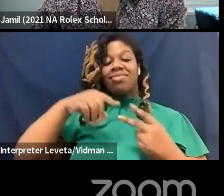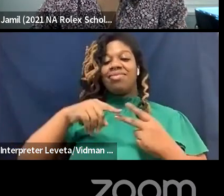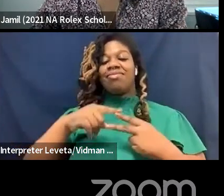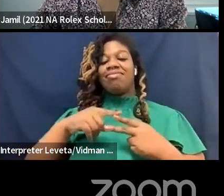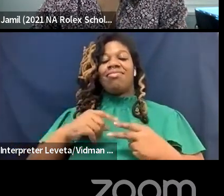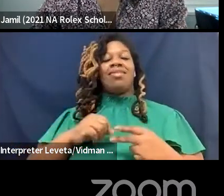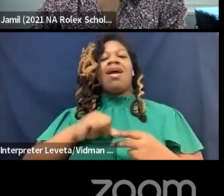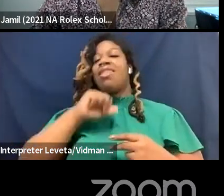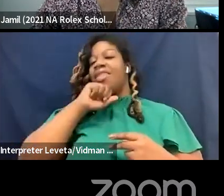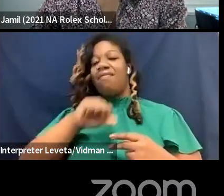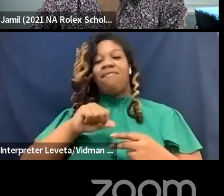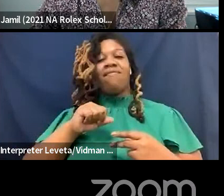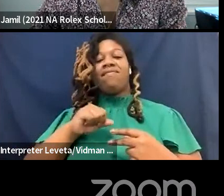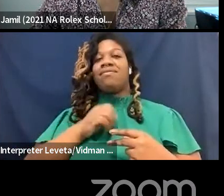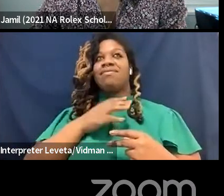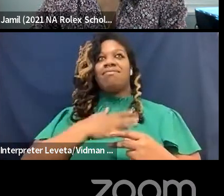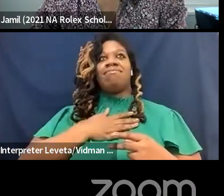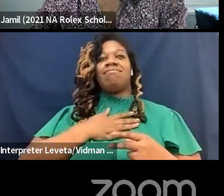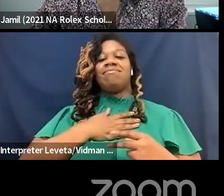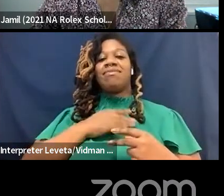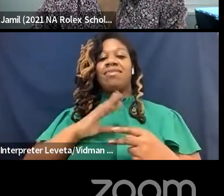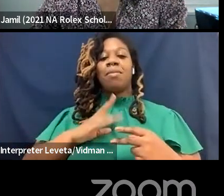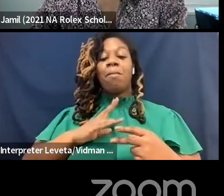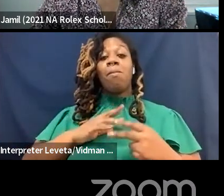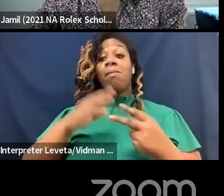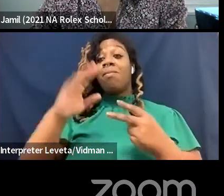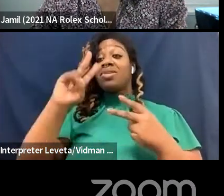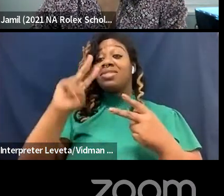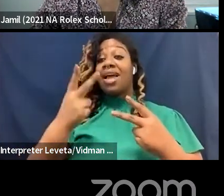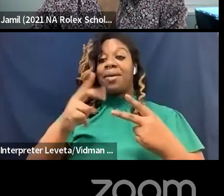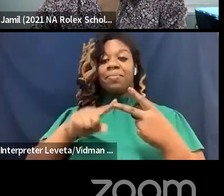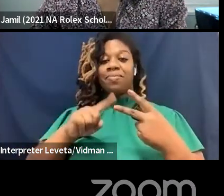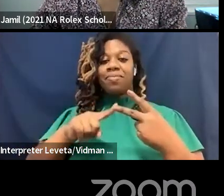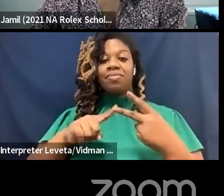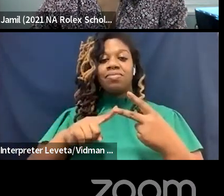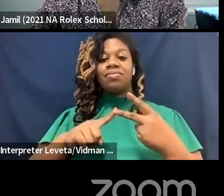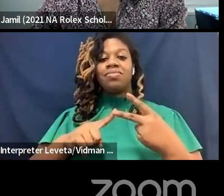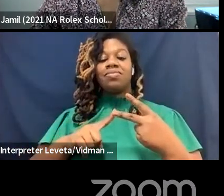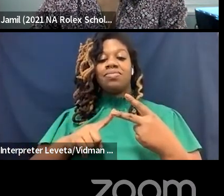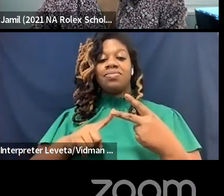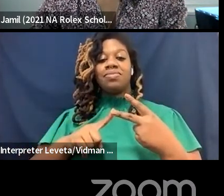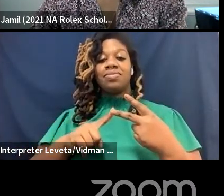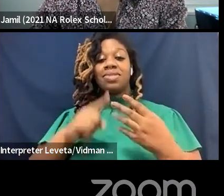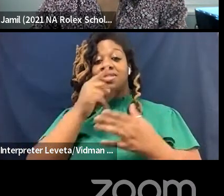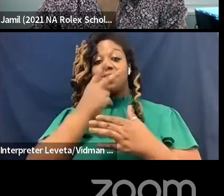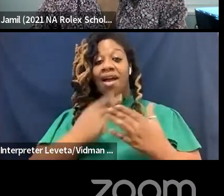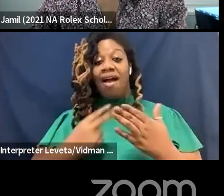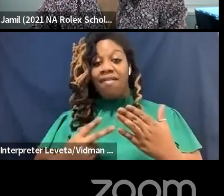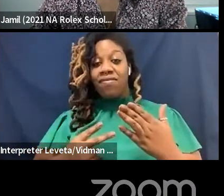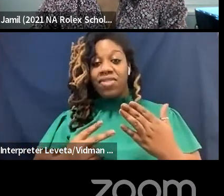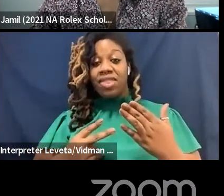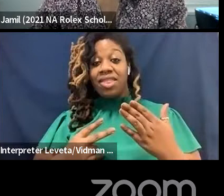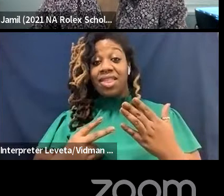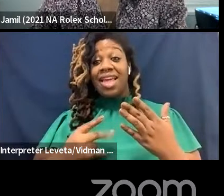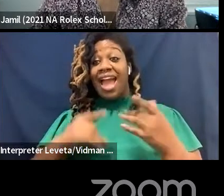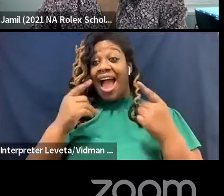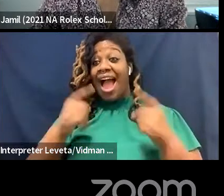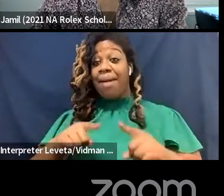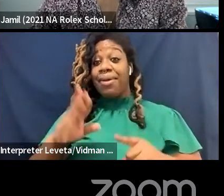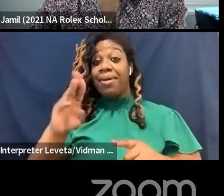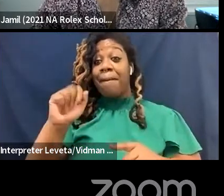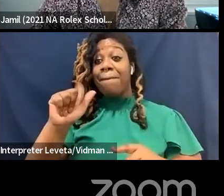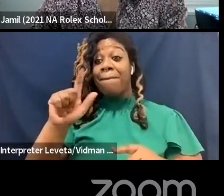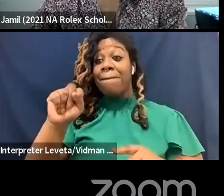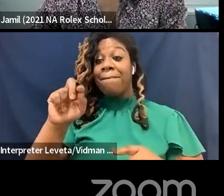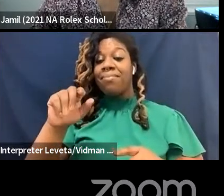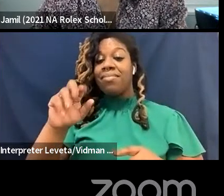it. The other thing that's top for me, I was diving in Maldives, and a manta came literally up to me,